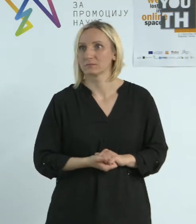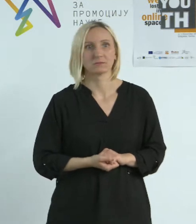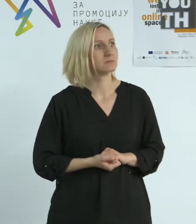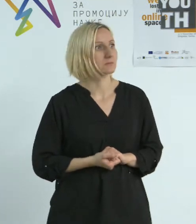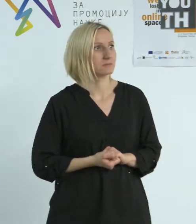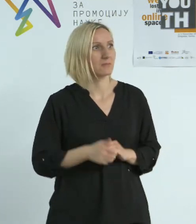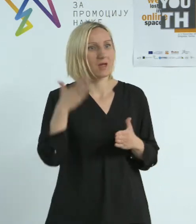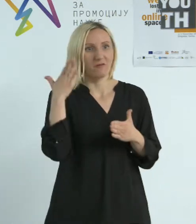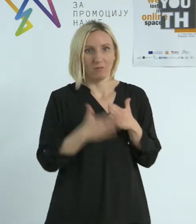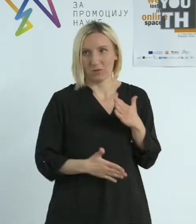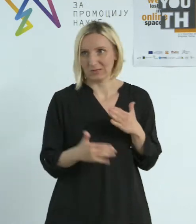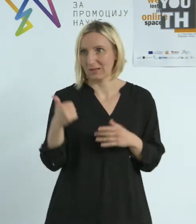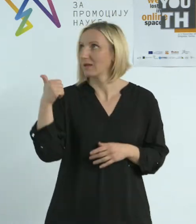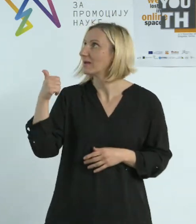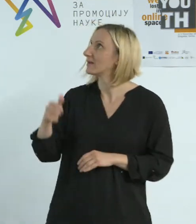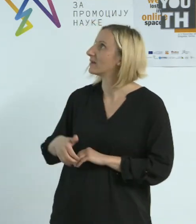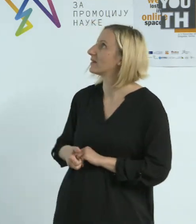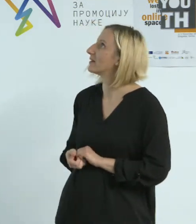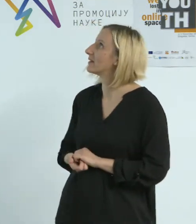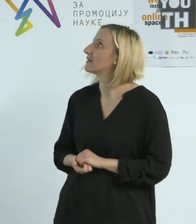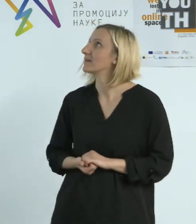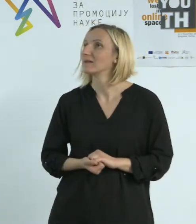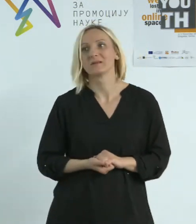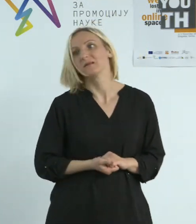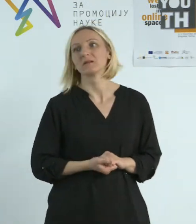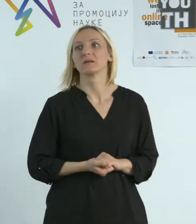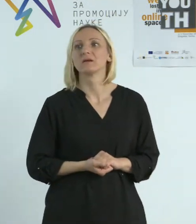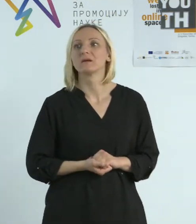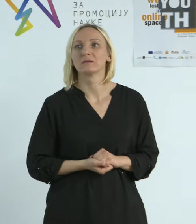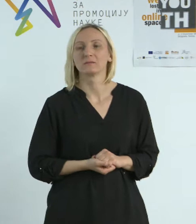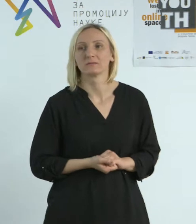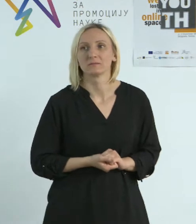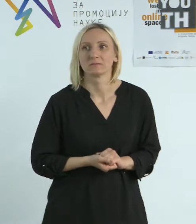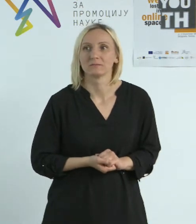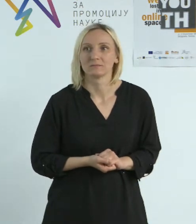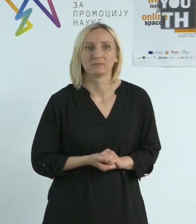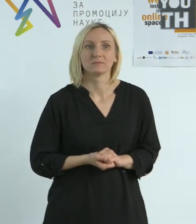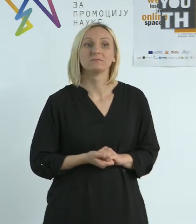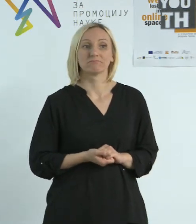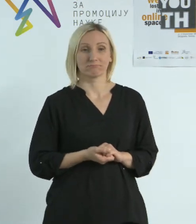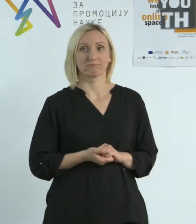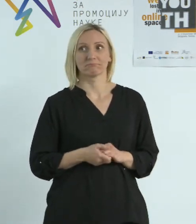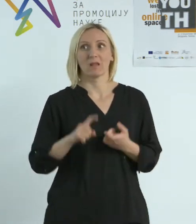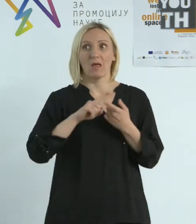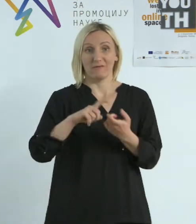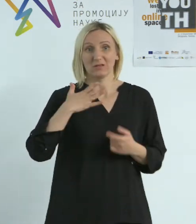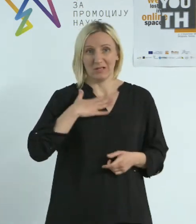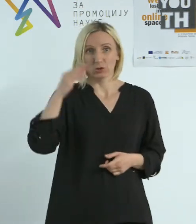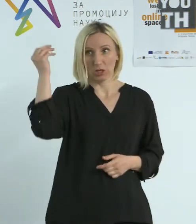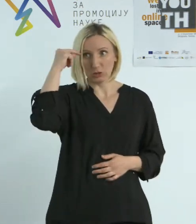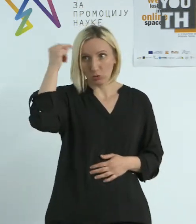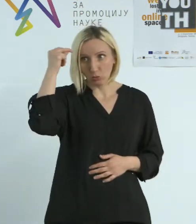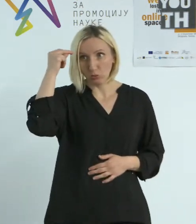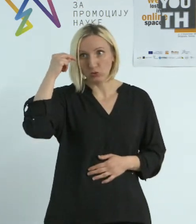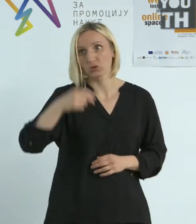last part. Well, according to our experience, it was great, as you